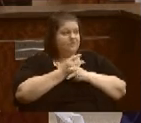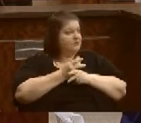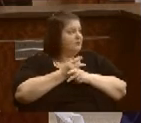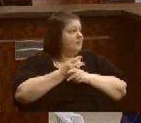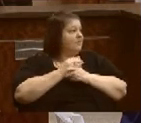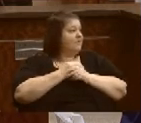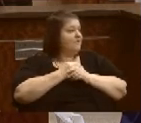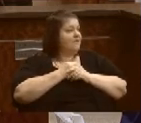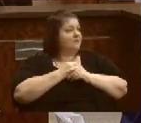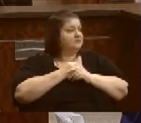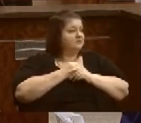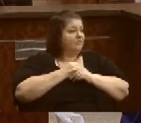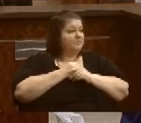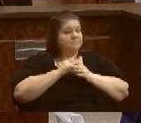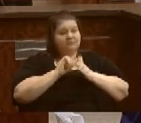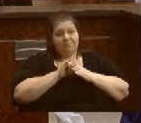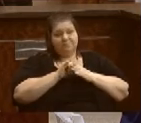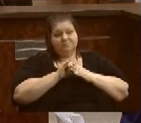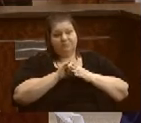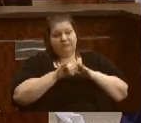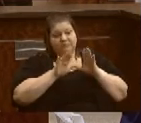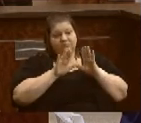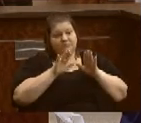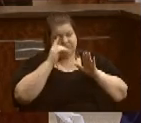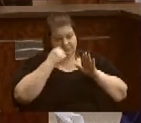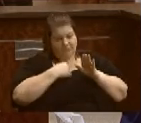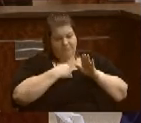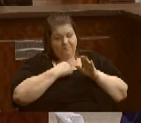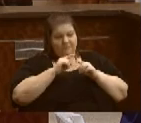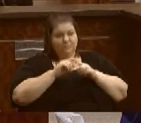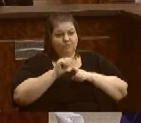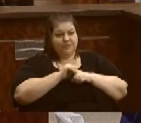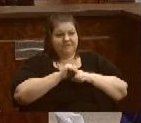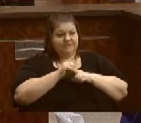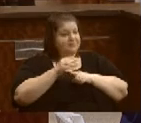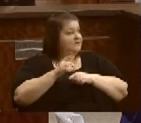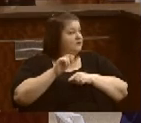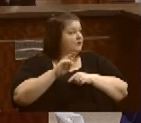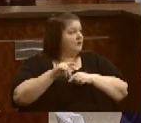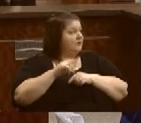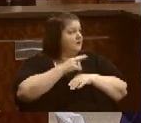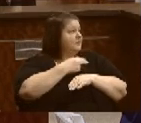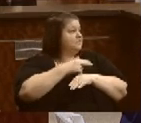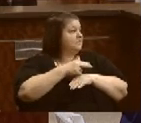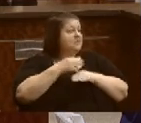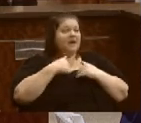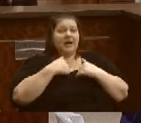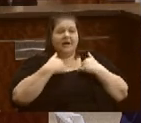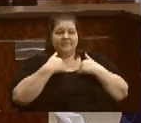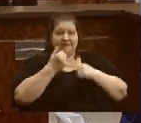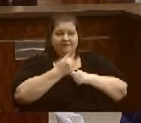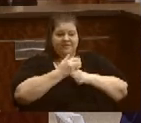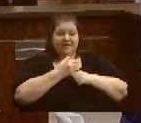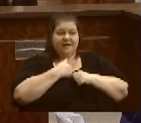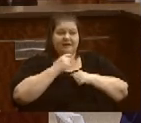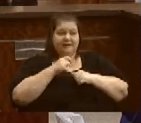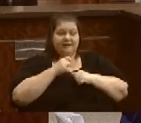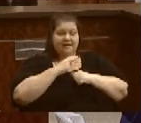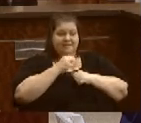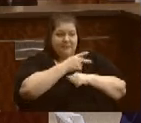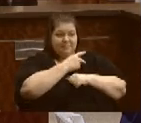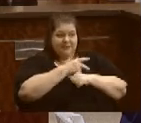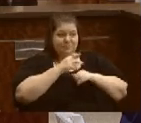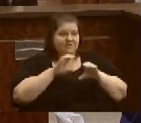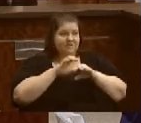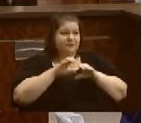an ideal practice for me, practicing in a lot of hospitals. I got everything I needed. My patients got great care.